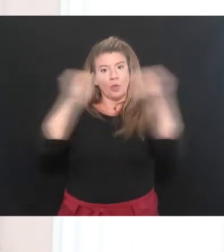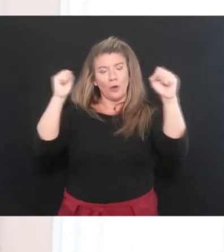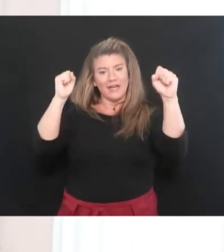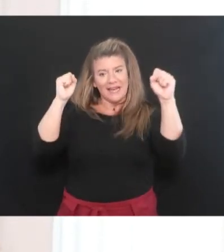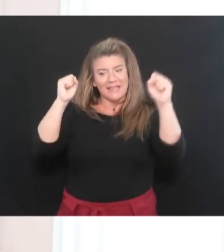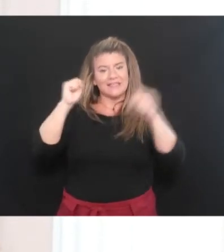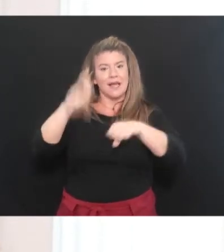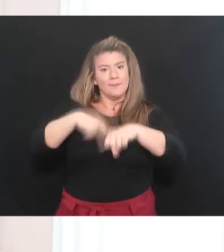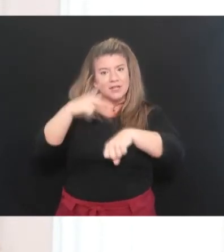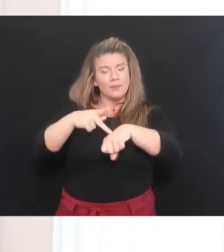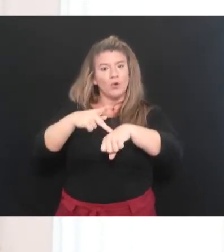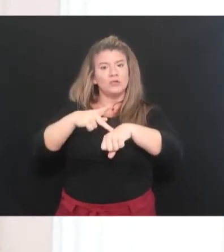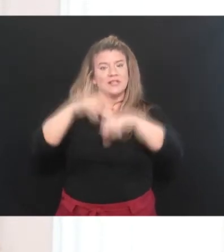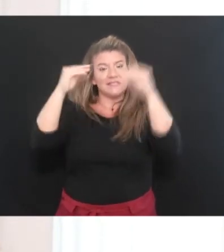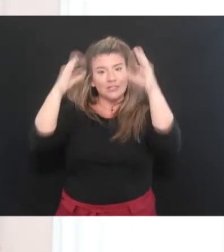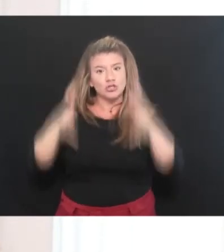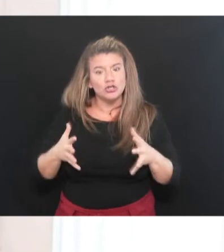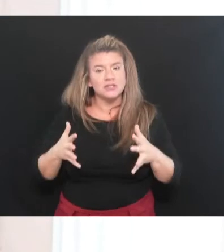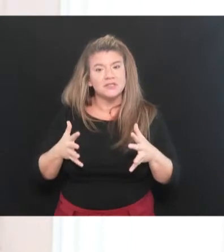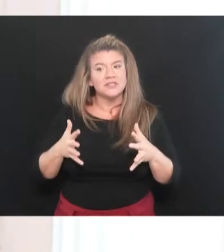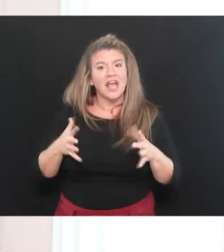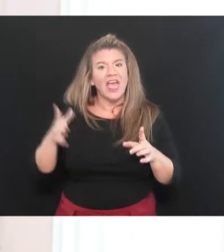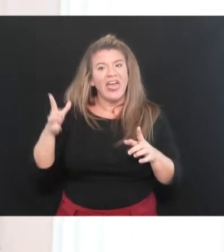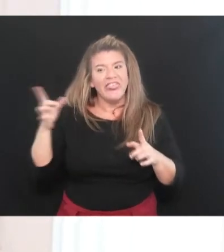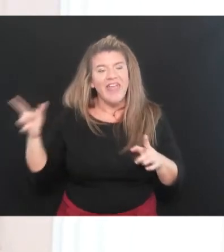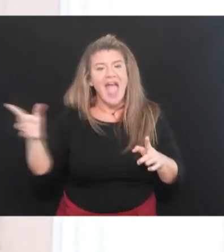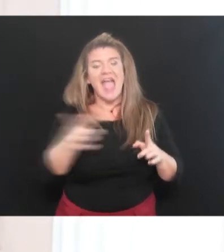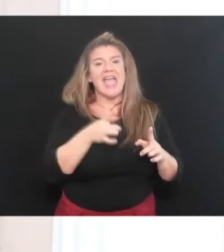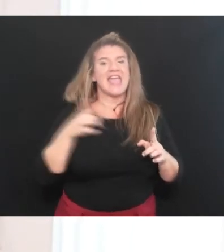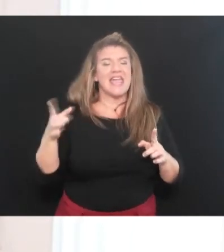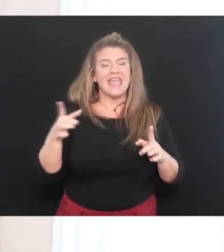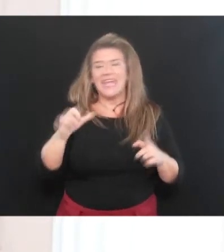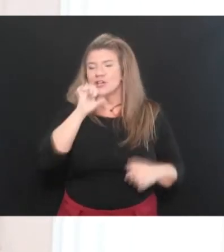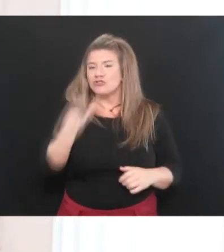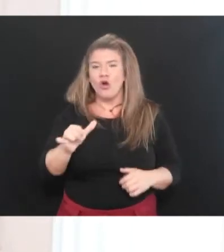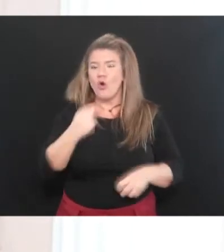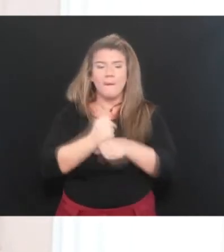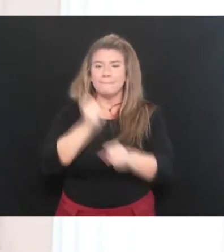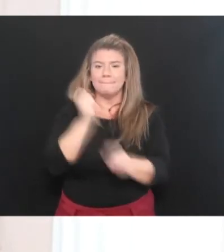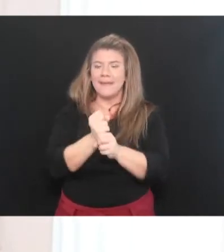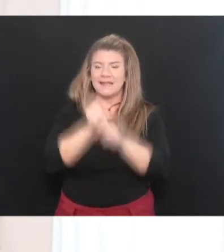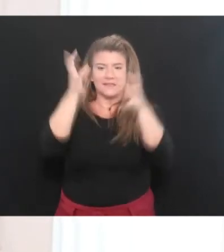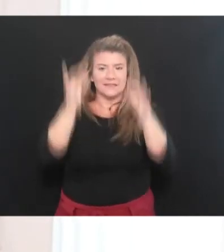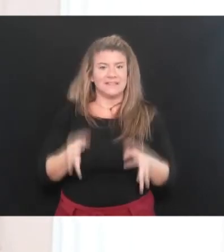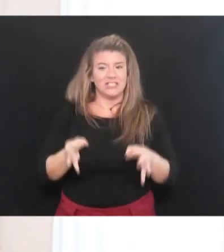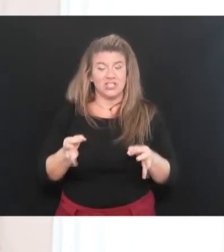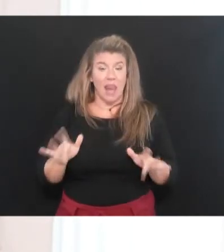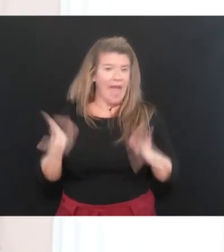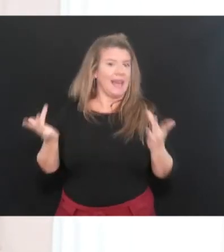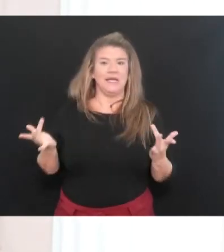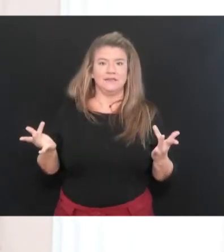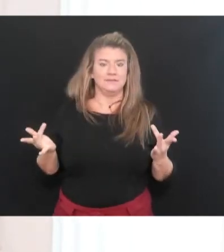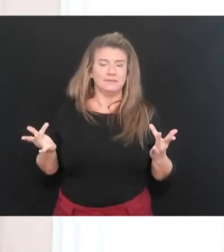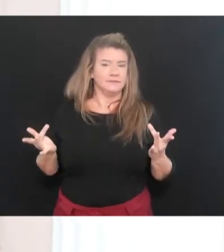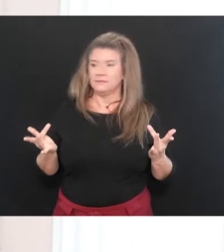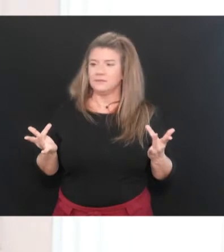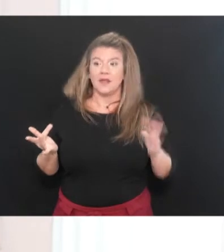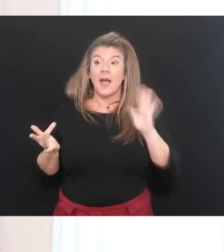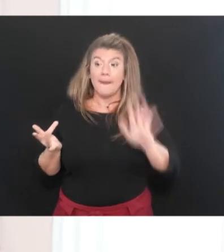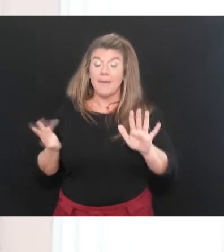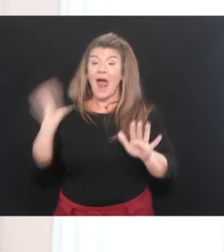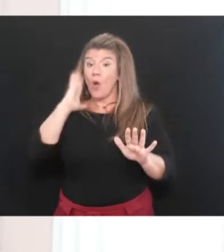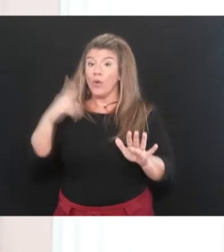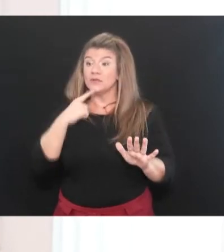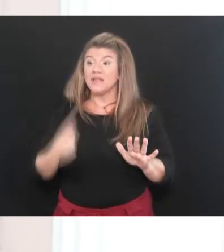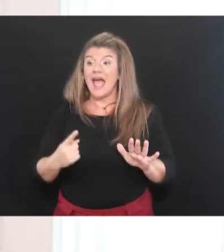and principals and teachers, they do not make these decisions. They don't take them lightly. But I will say this,